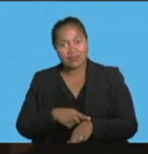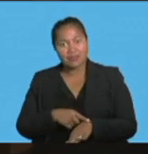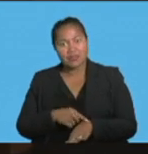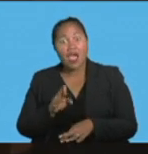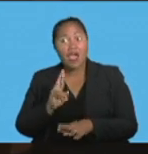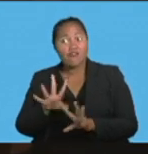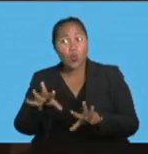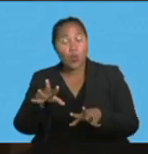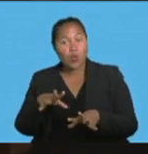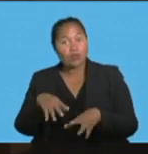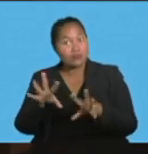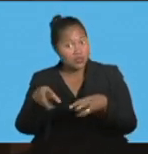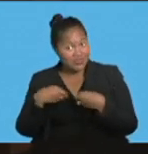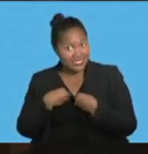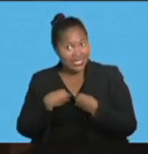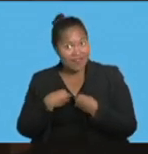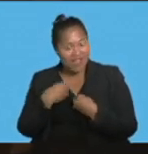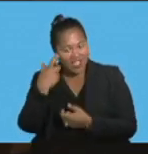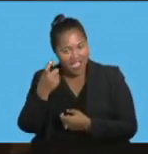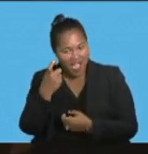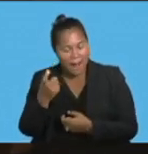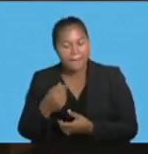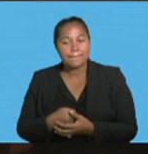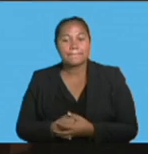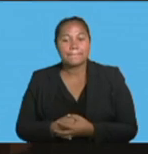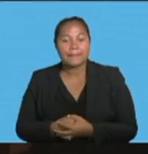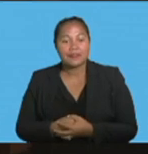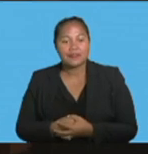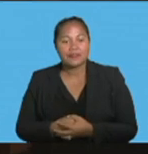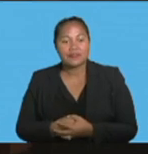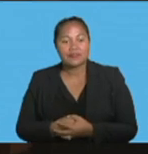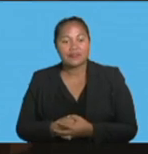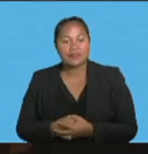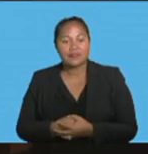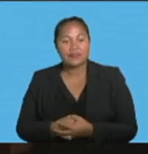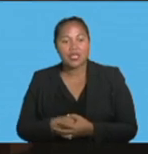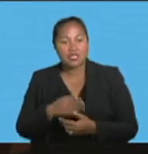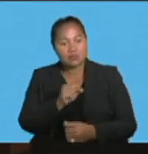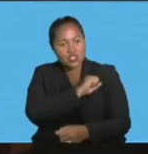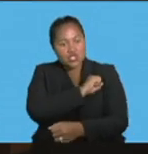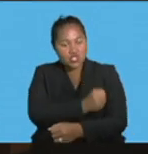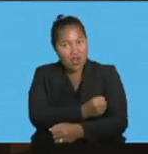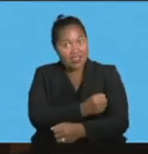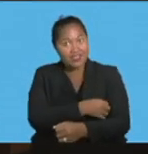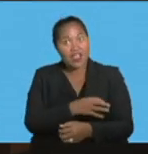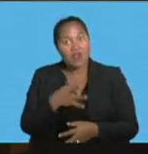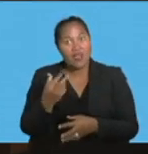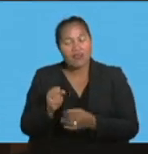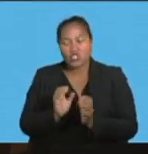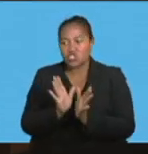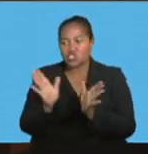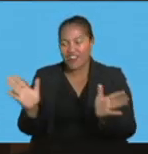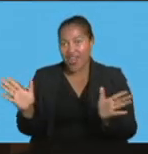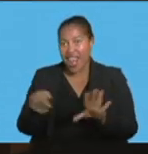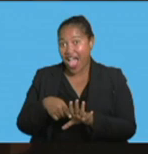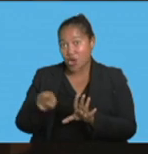receive investigations and are waiting for investigations to come back. The strengthening of patient triaging in all general patients departments